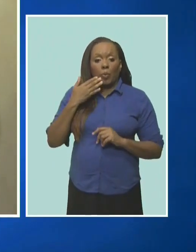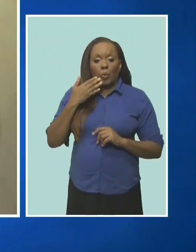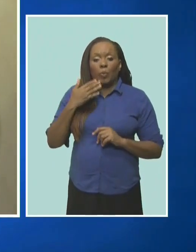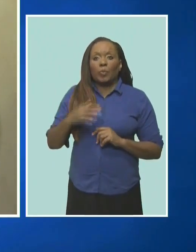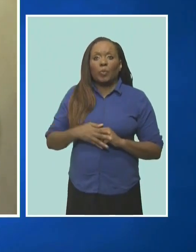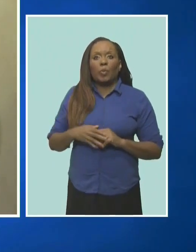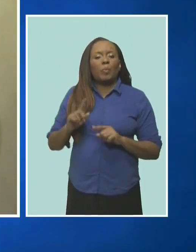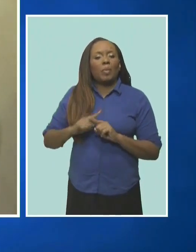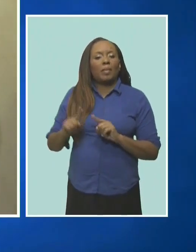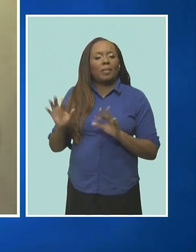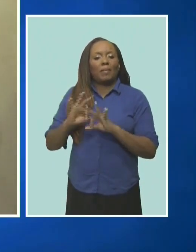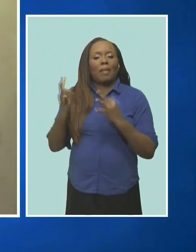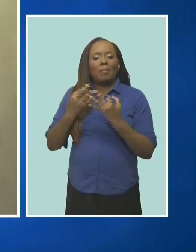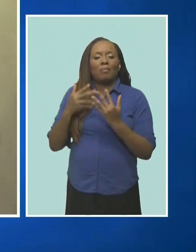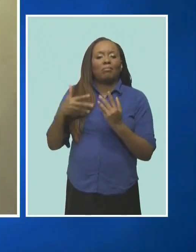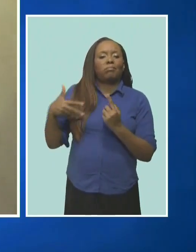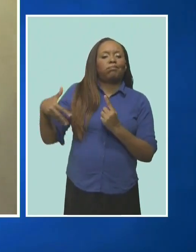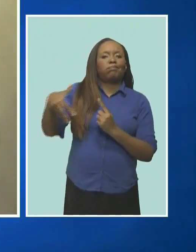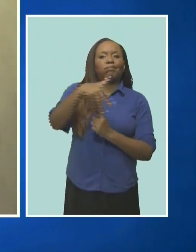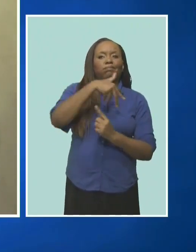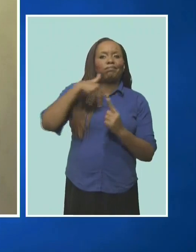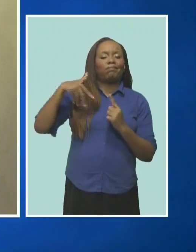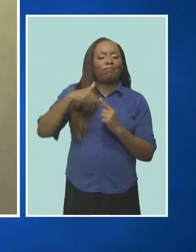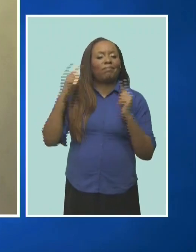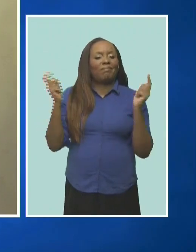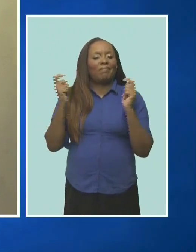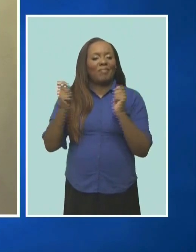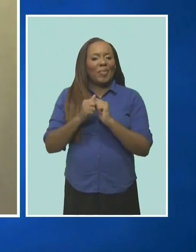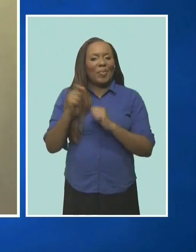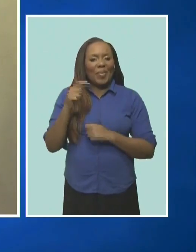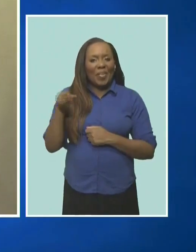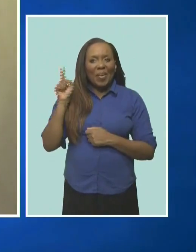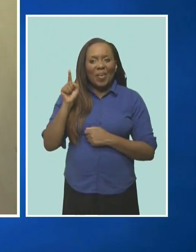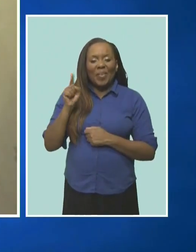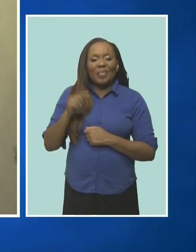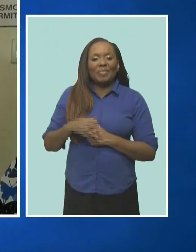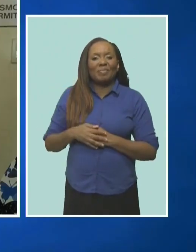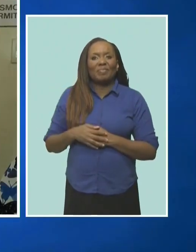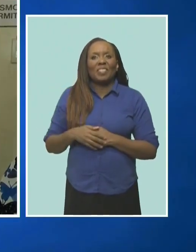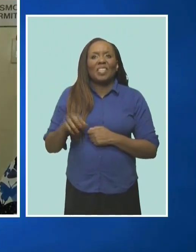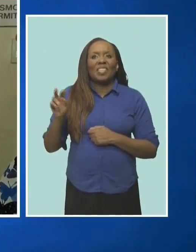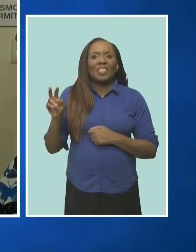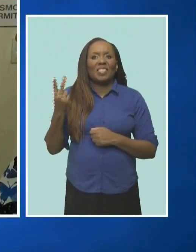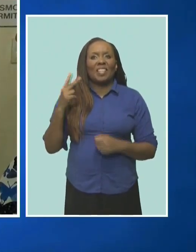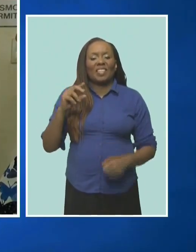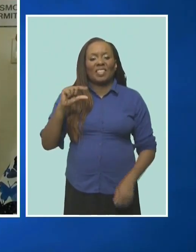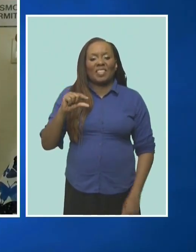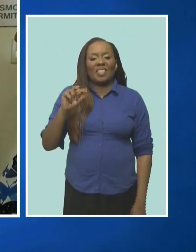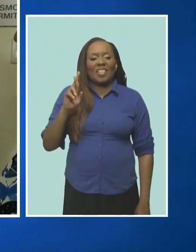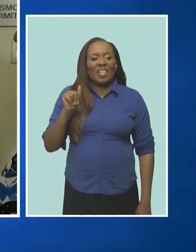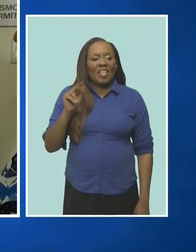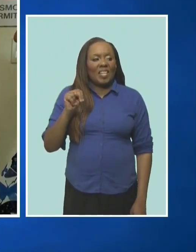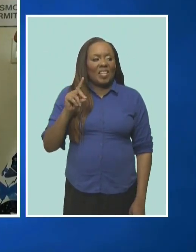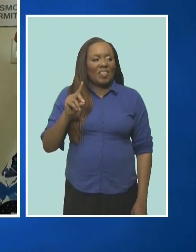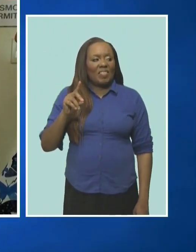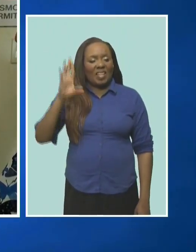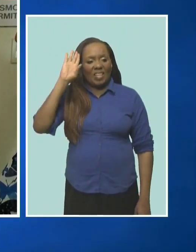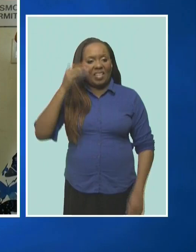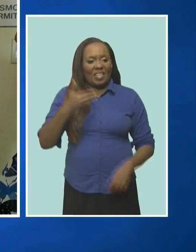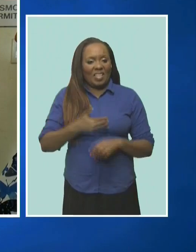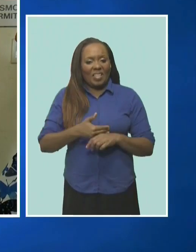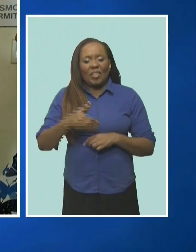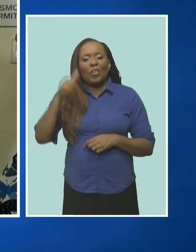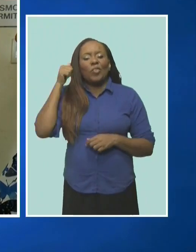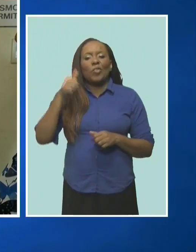and they were on hand today to celebrate the big milestone with her. Her second grandson, Carl Eiffel, recalls the life of his granny in